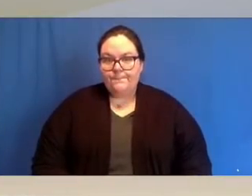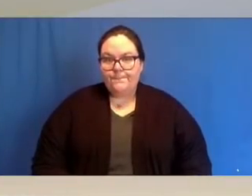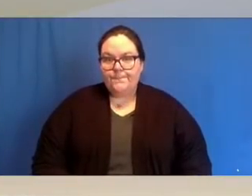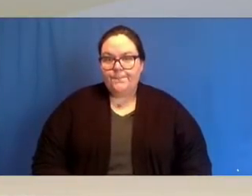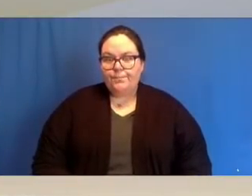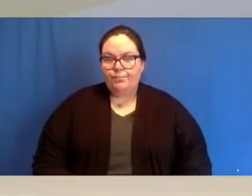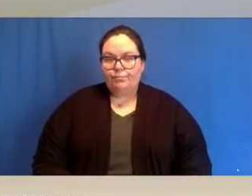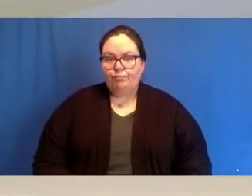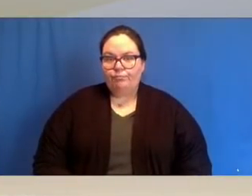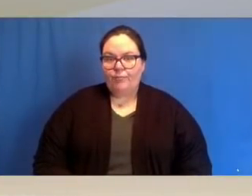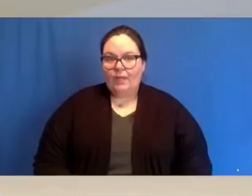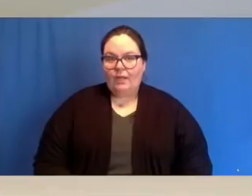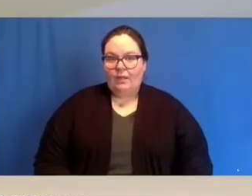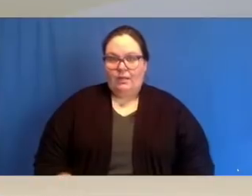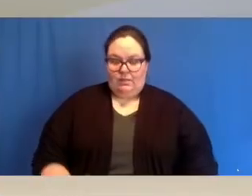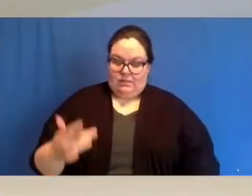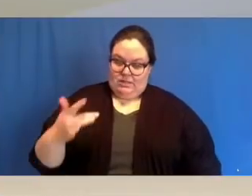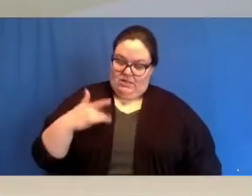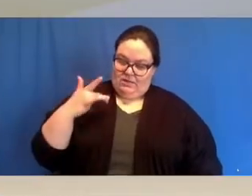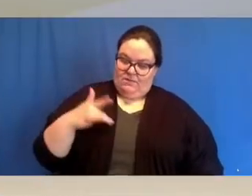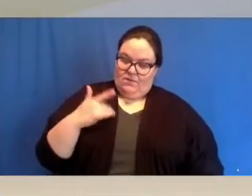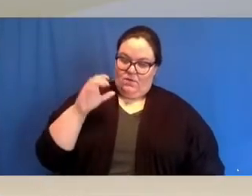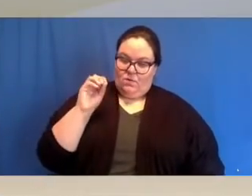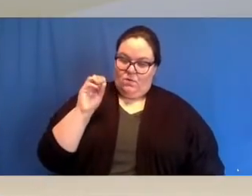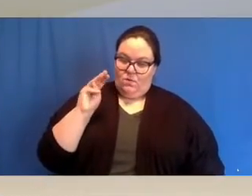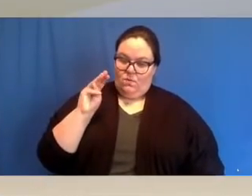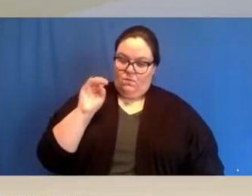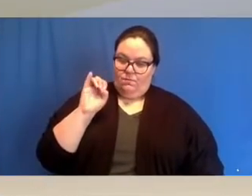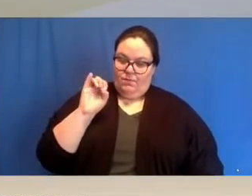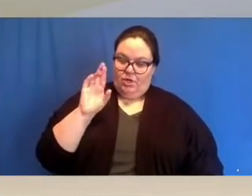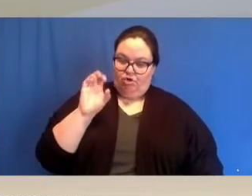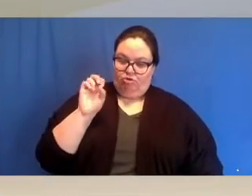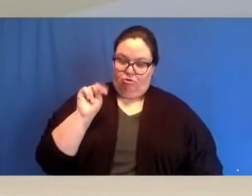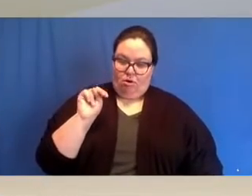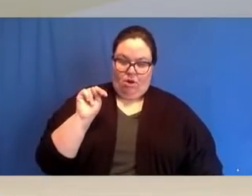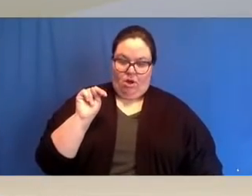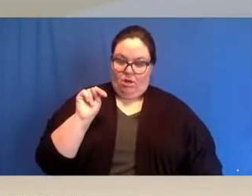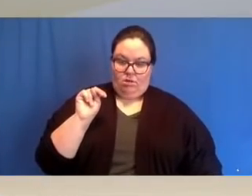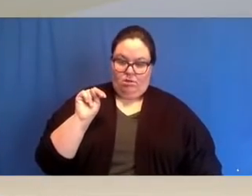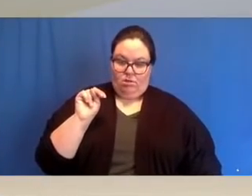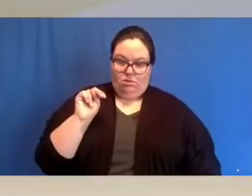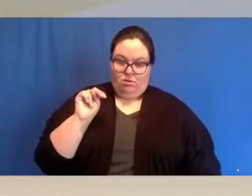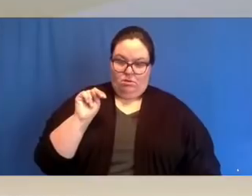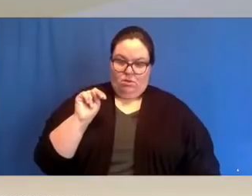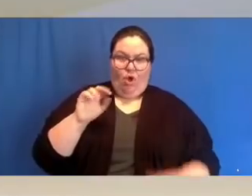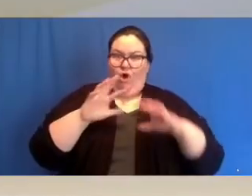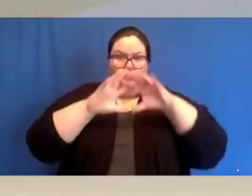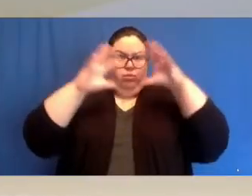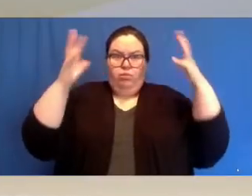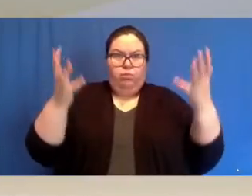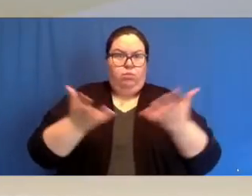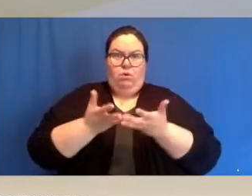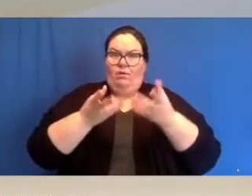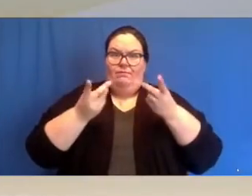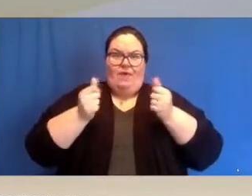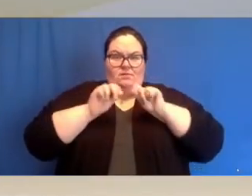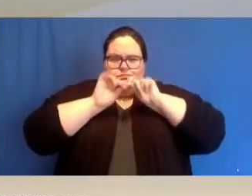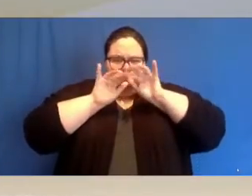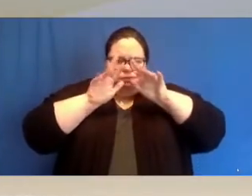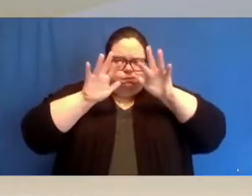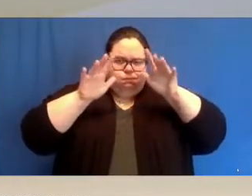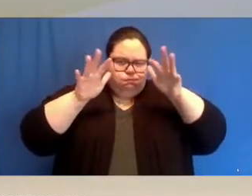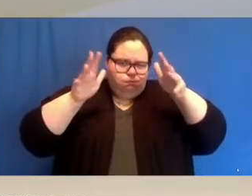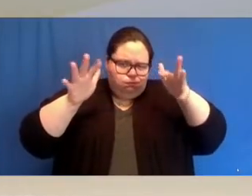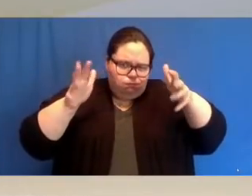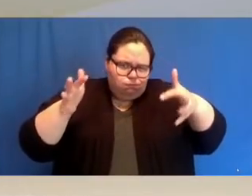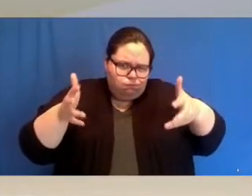I mean, I think the Omicron has come really throughout the world really quickly. And,